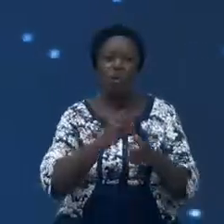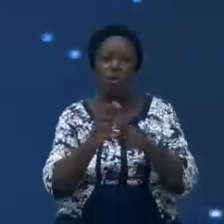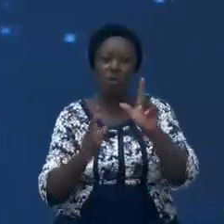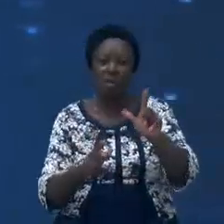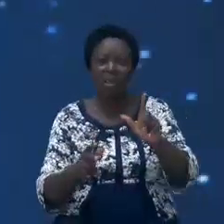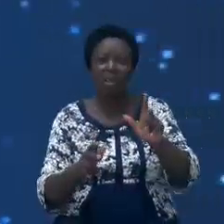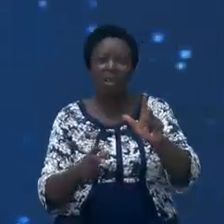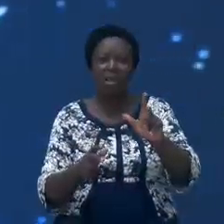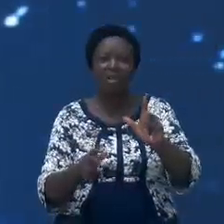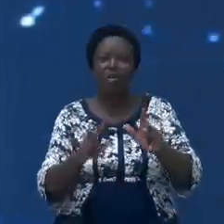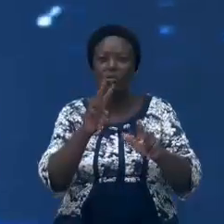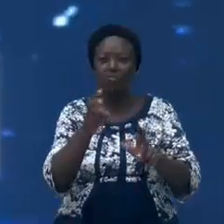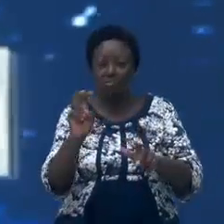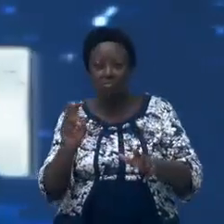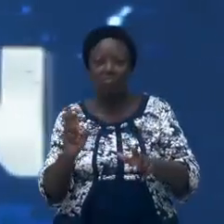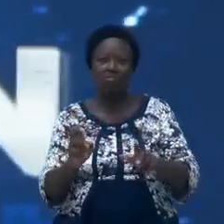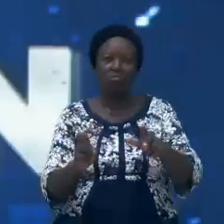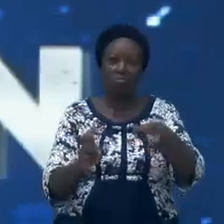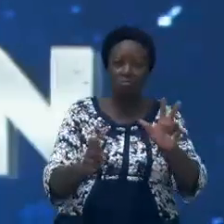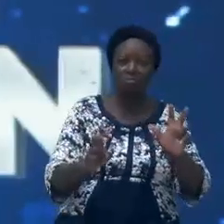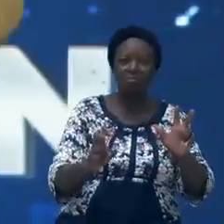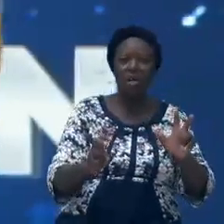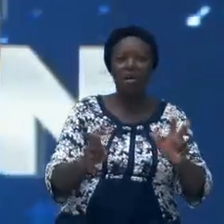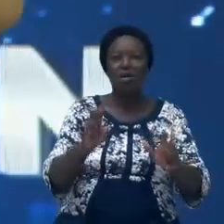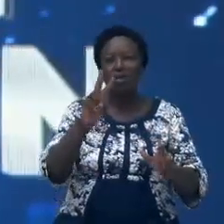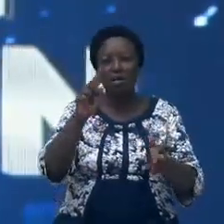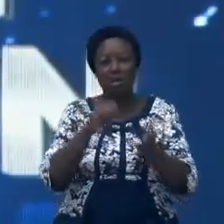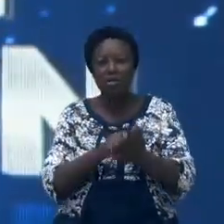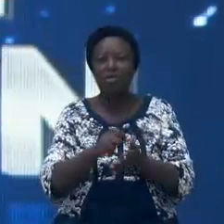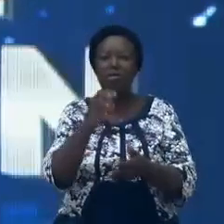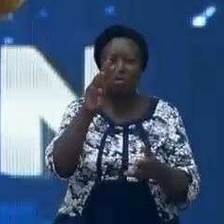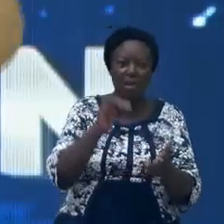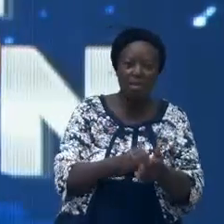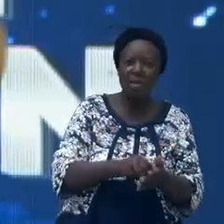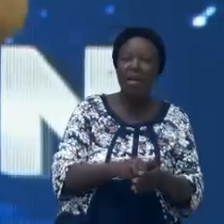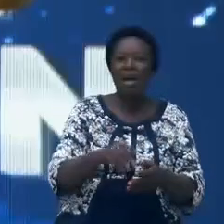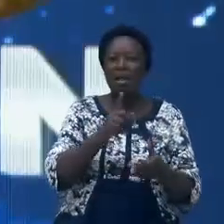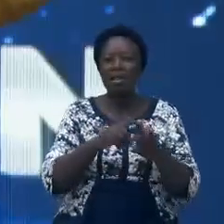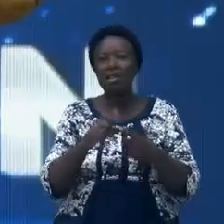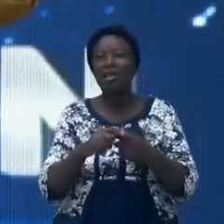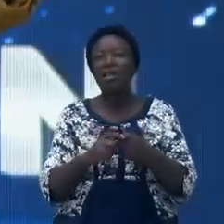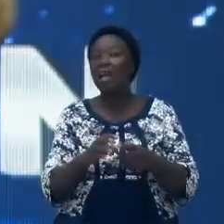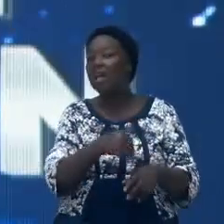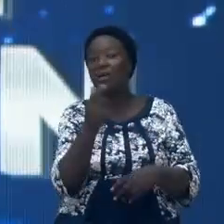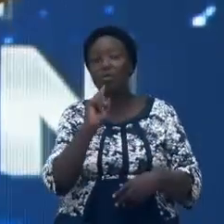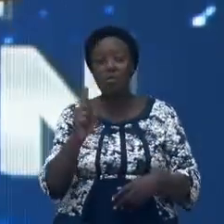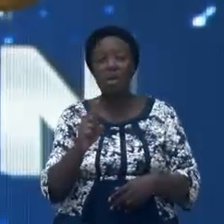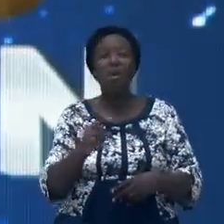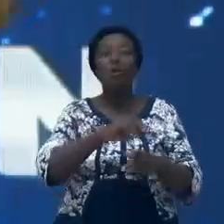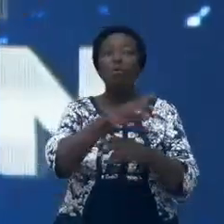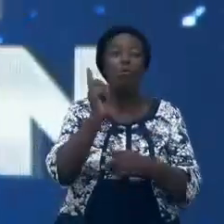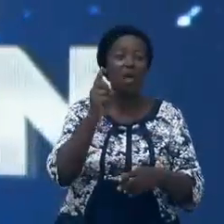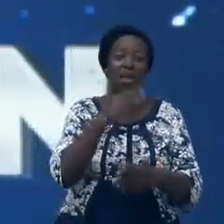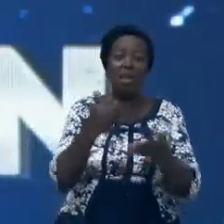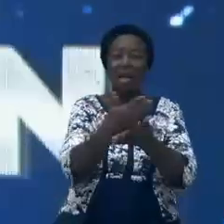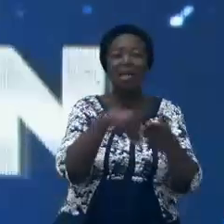today he's still here with two or three, 300, 200, 3,000, 2,000,